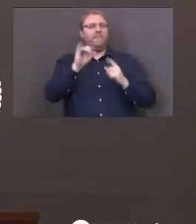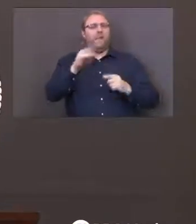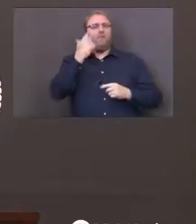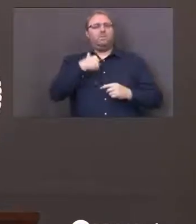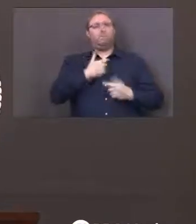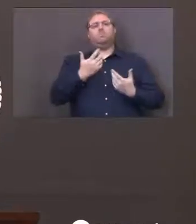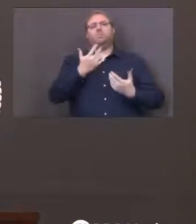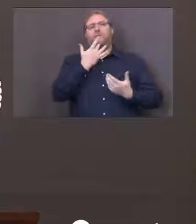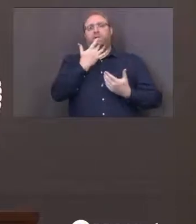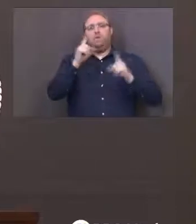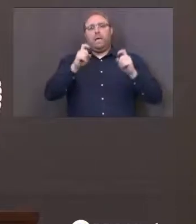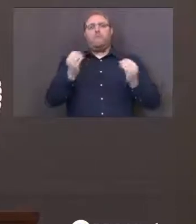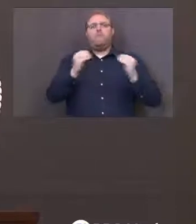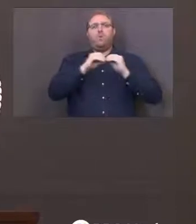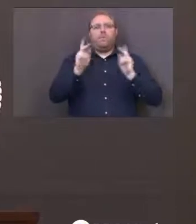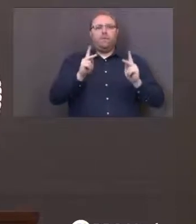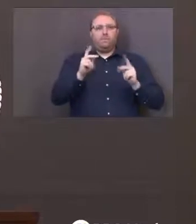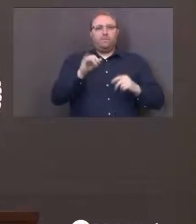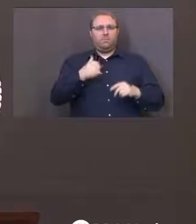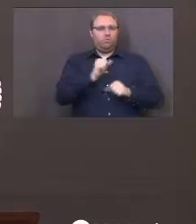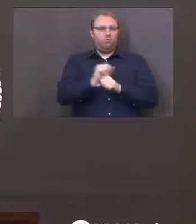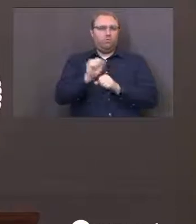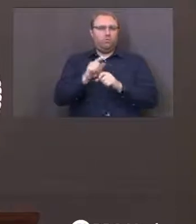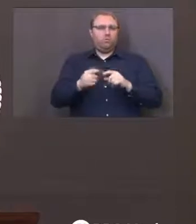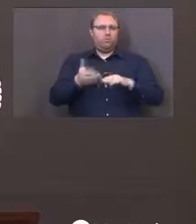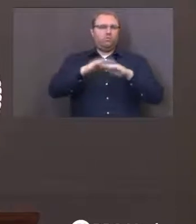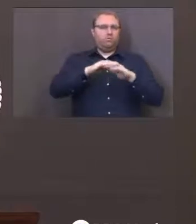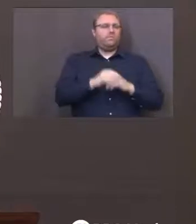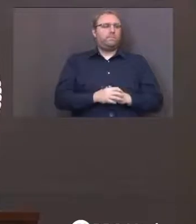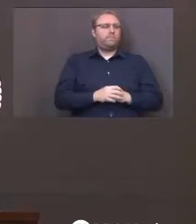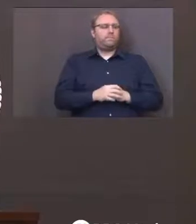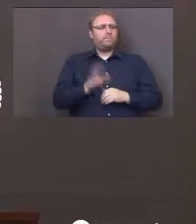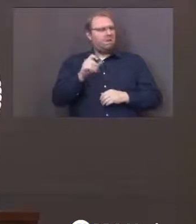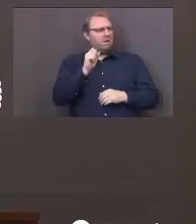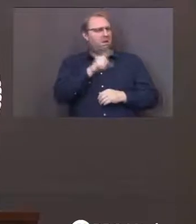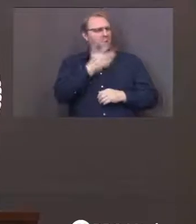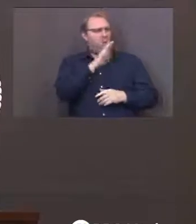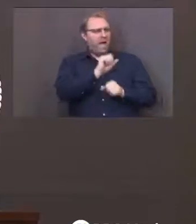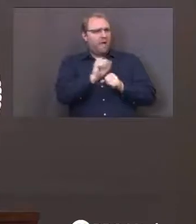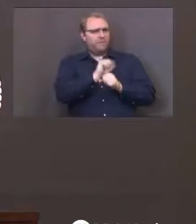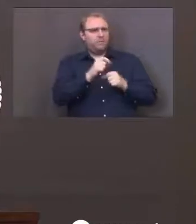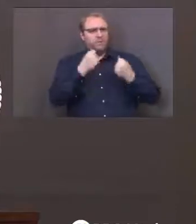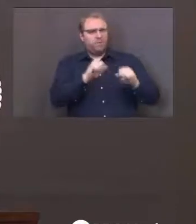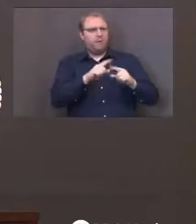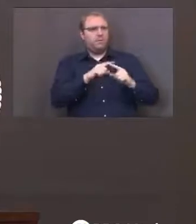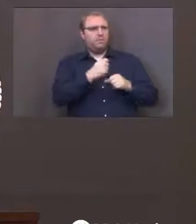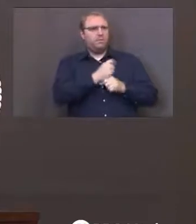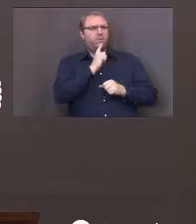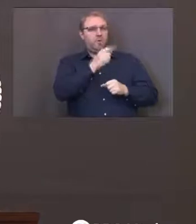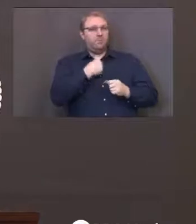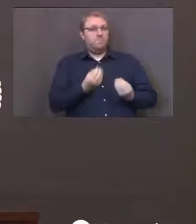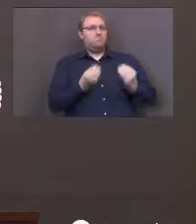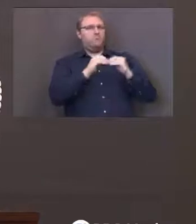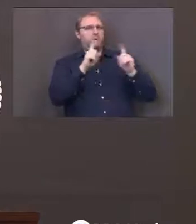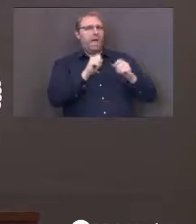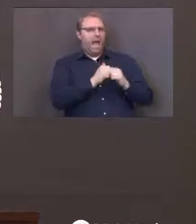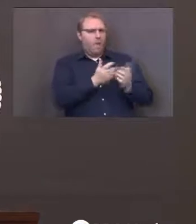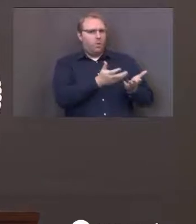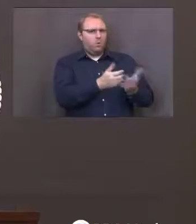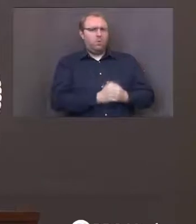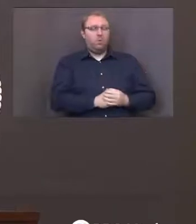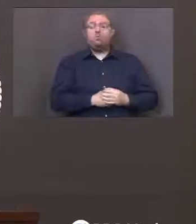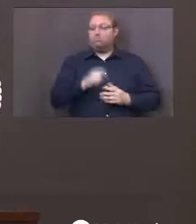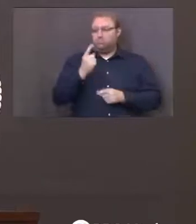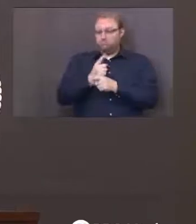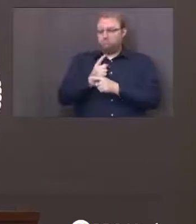and we're working towards that. What efforts are you guys taking to hopefully ensure you get more testing? Sure. I mean, what we've noticed